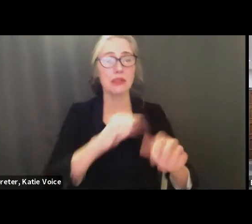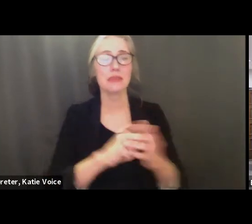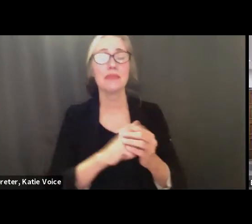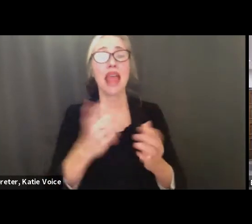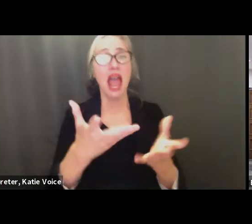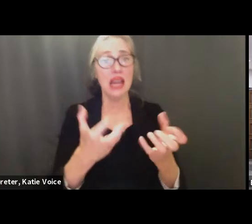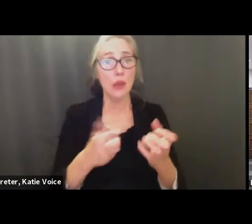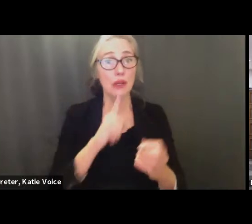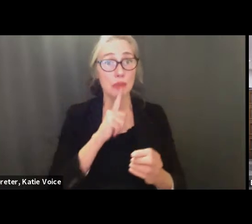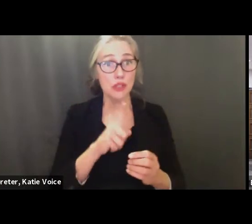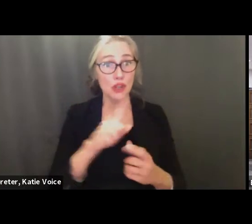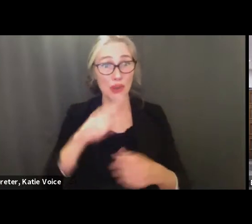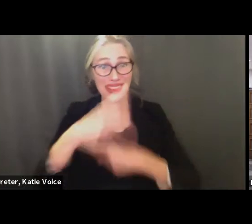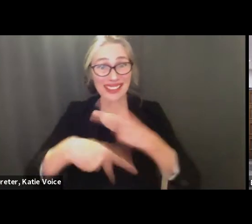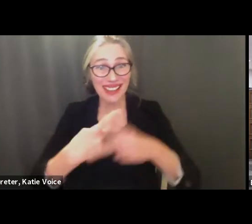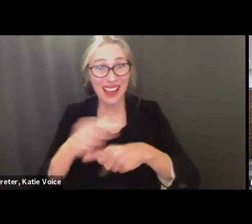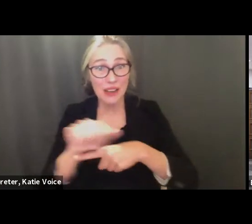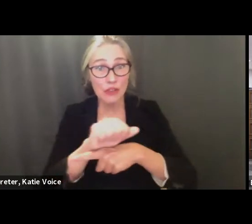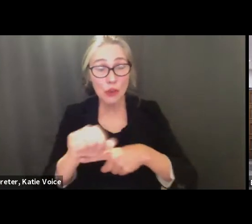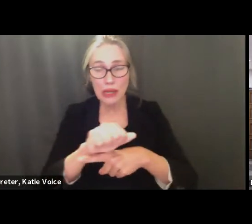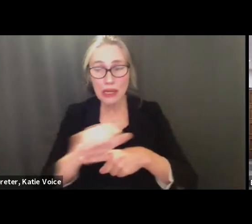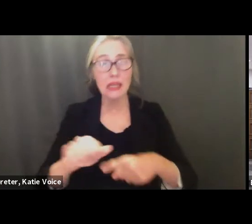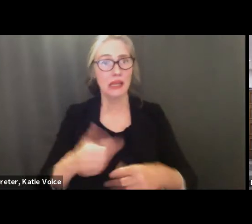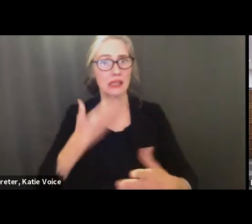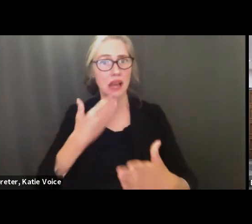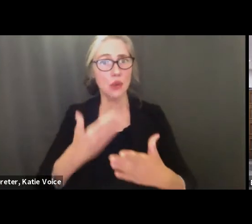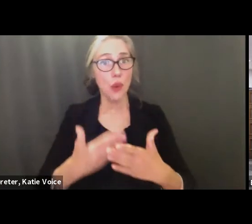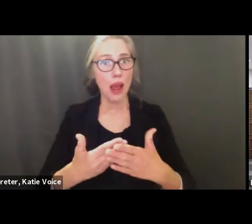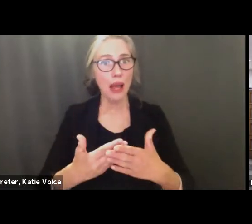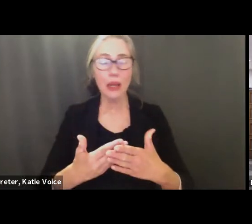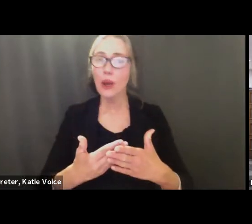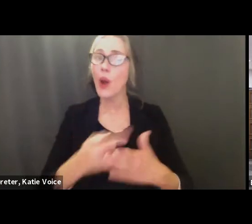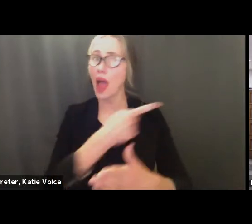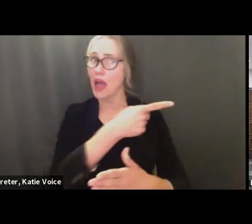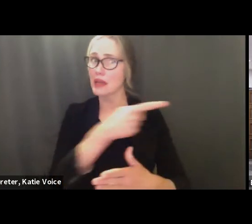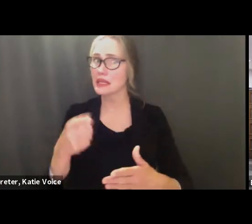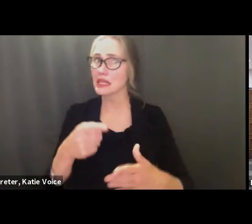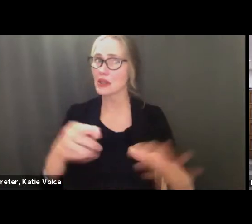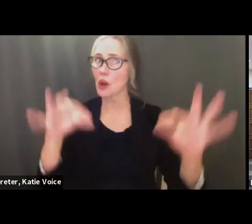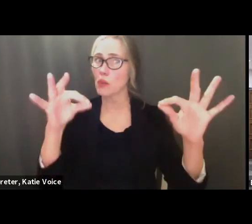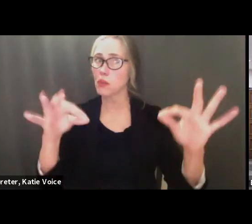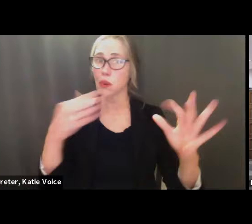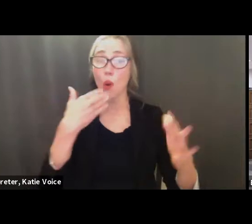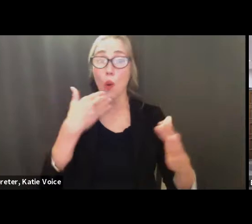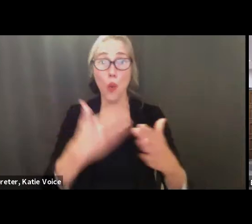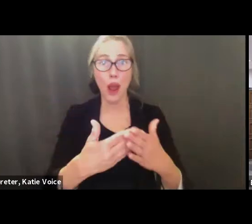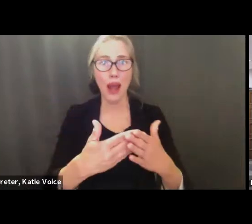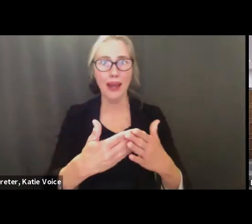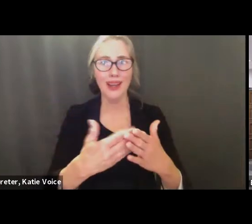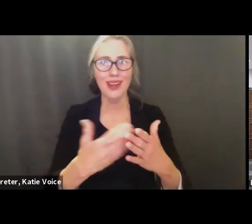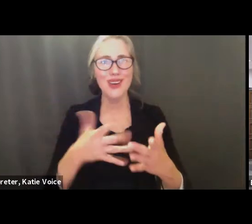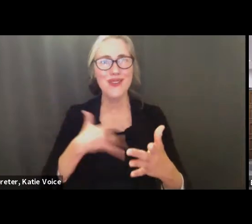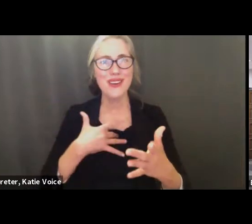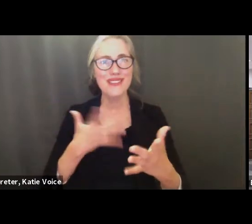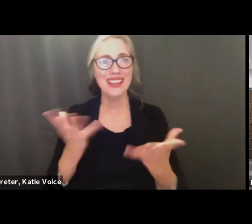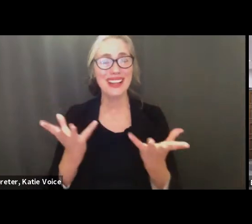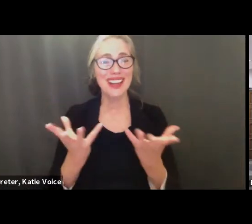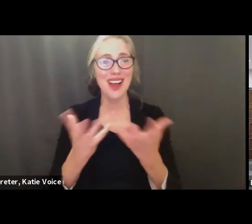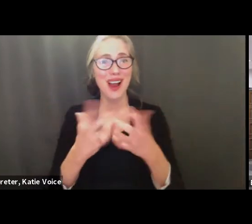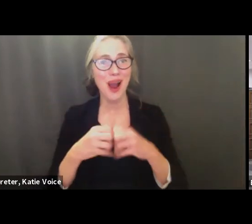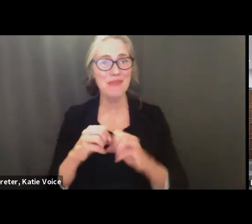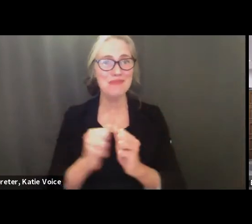that when these types of trainings are done well, as these are, they succeed in bringing us together, not dividing